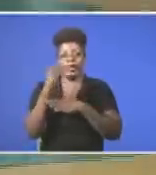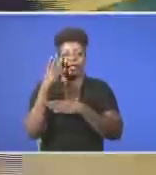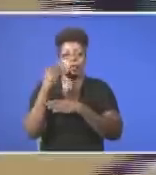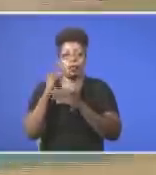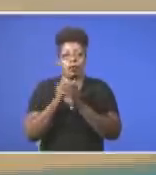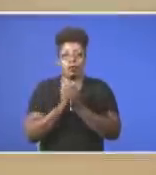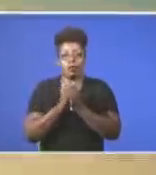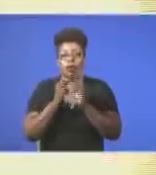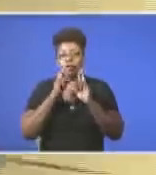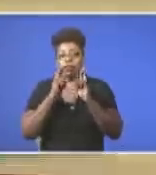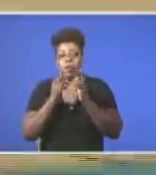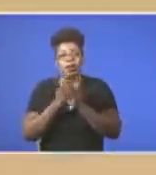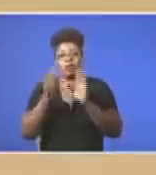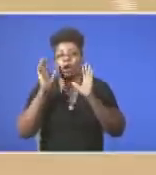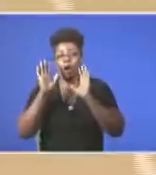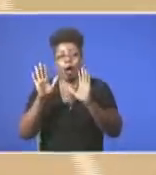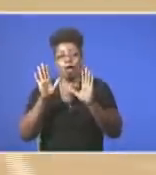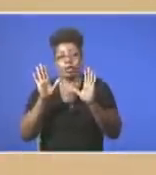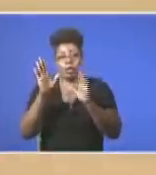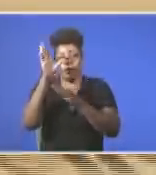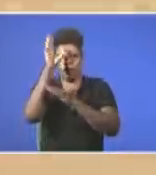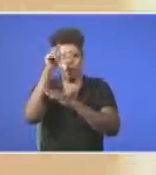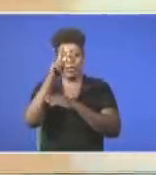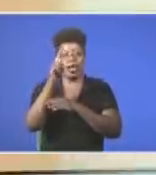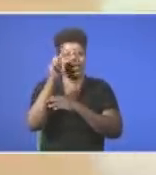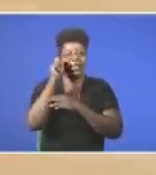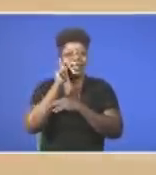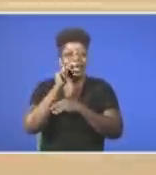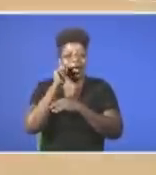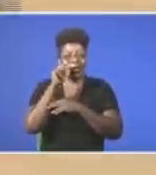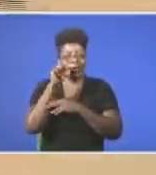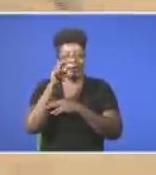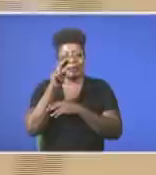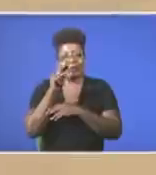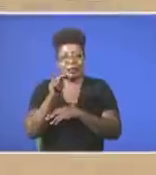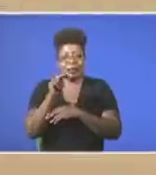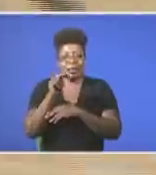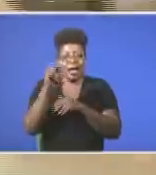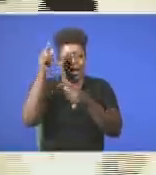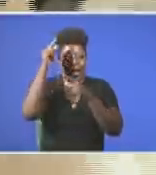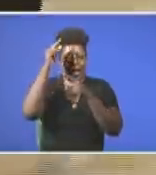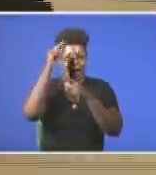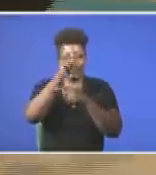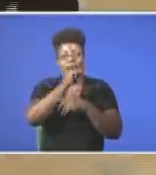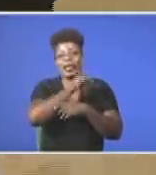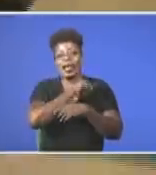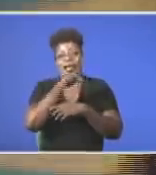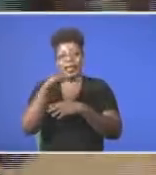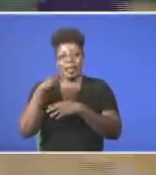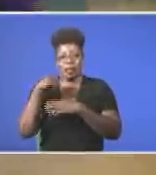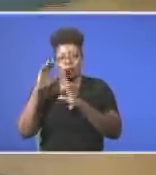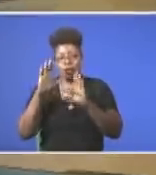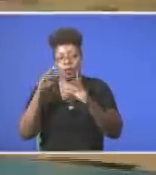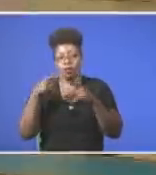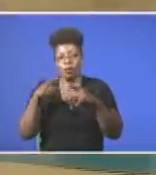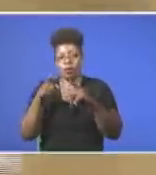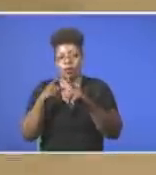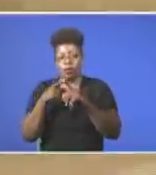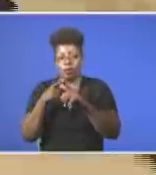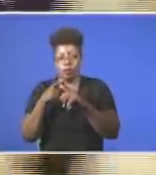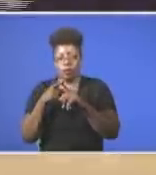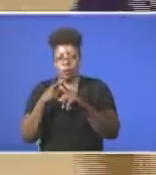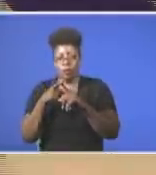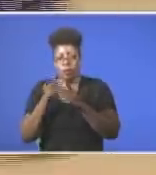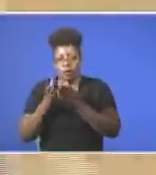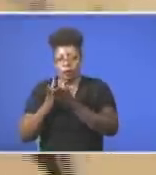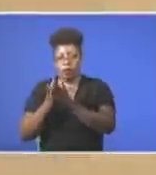awesome. A lot of our guys are real tan or sunburnt, spending some time at the pool at the Atlantis has been great. We're going on a little catamaran tomorrow and see